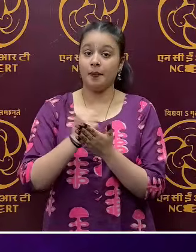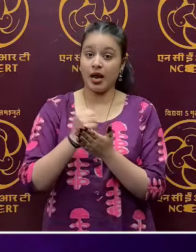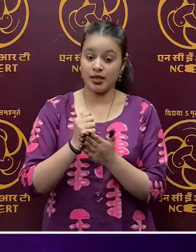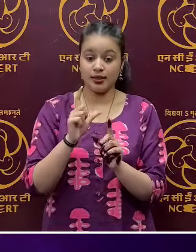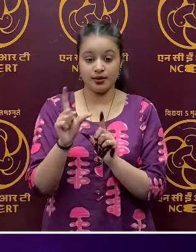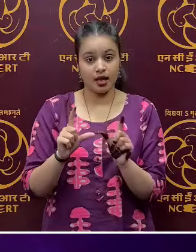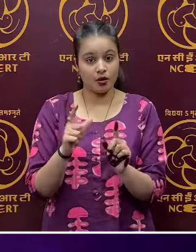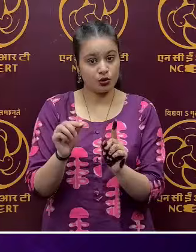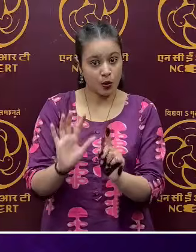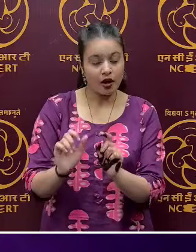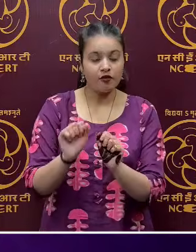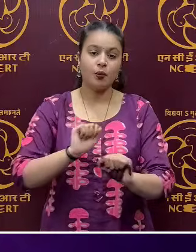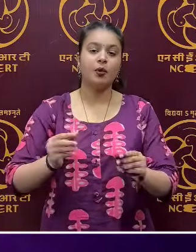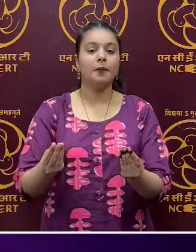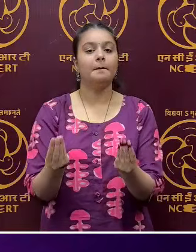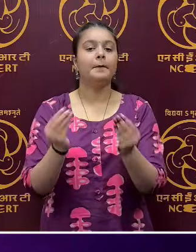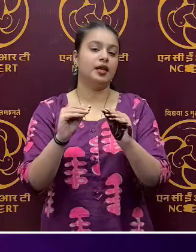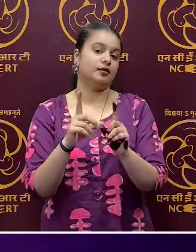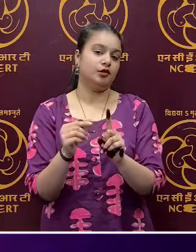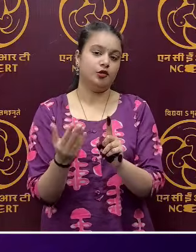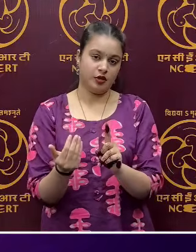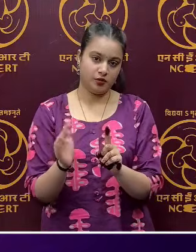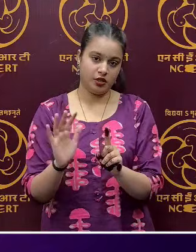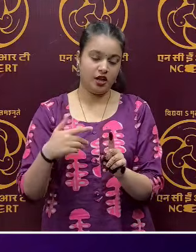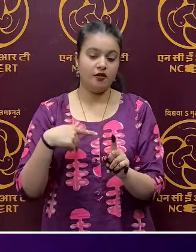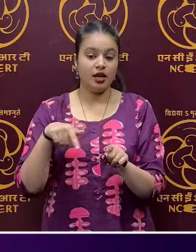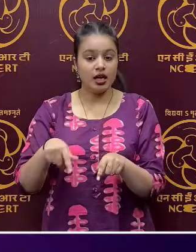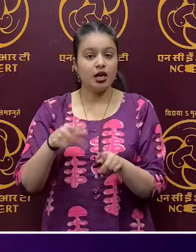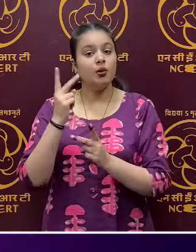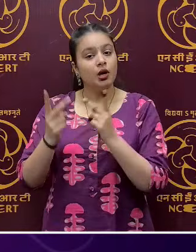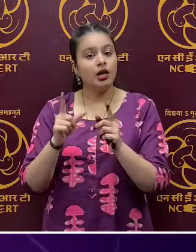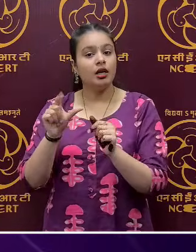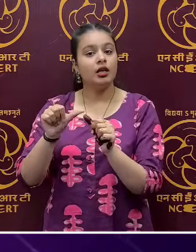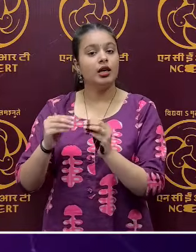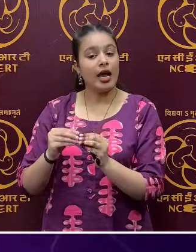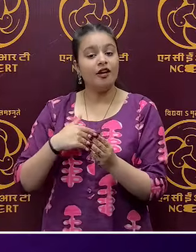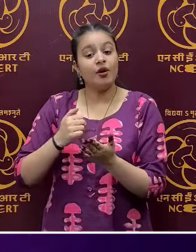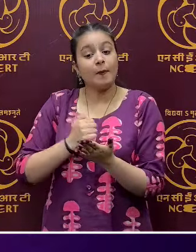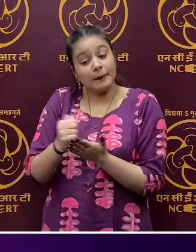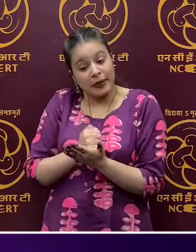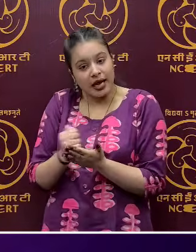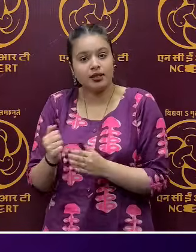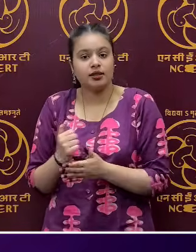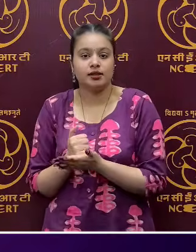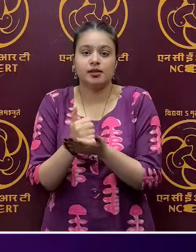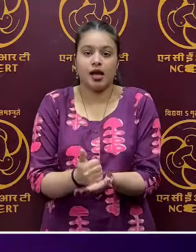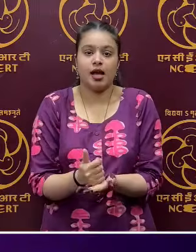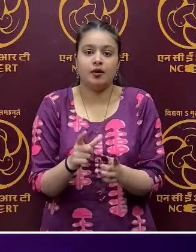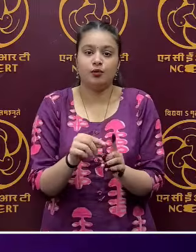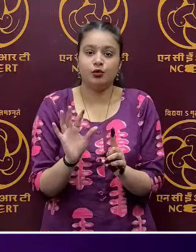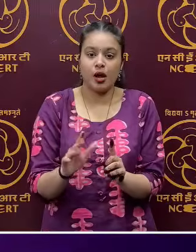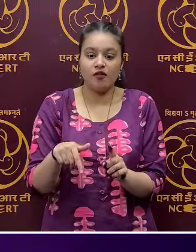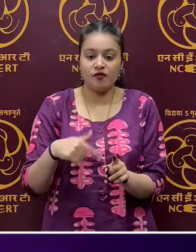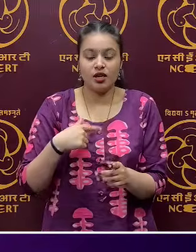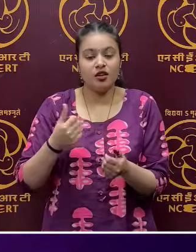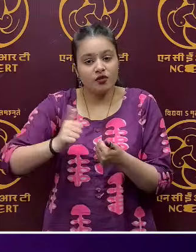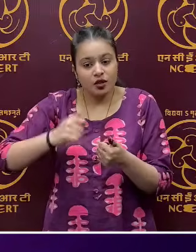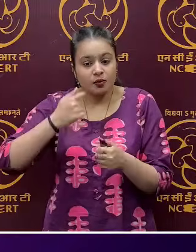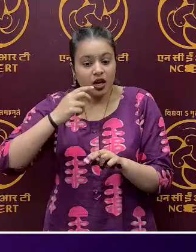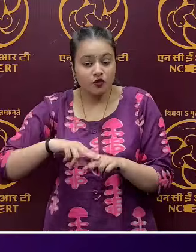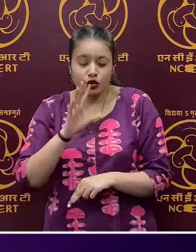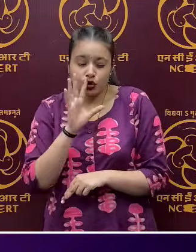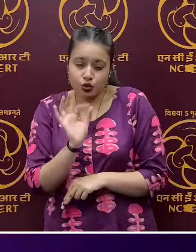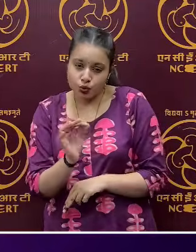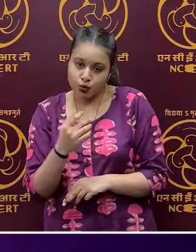the better you get. Absolutely. Virtual lab helps you practice that, yes, because you get feedback in real time if you're going